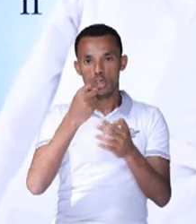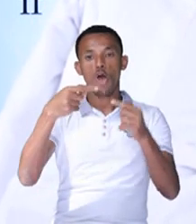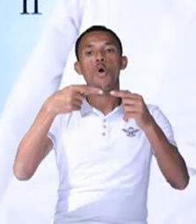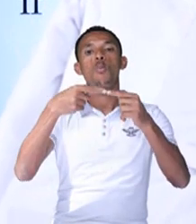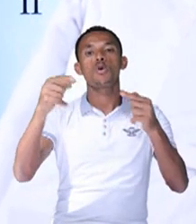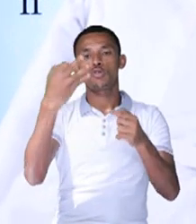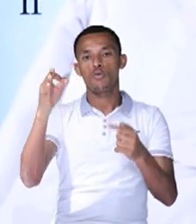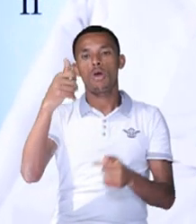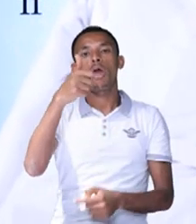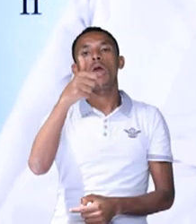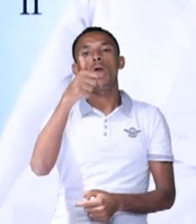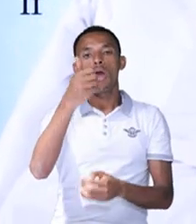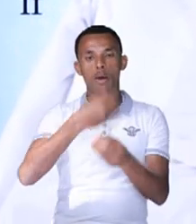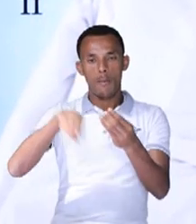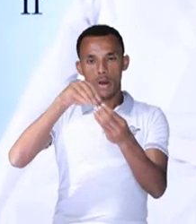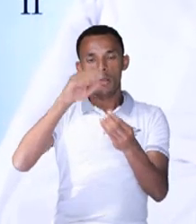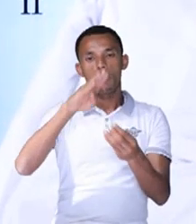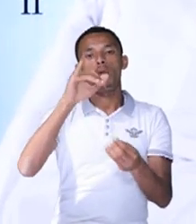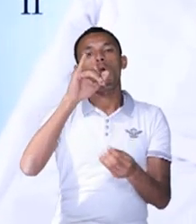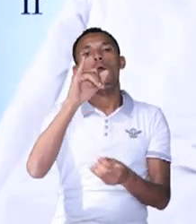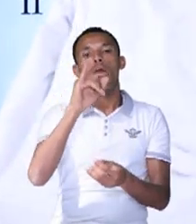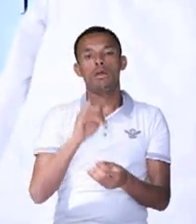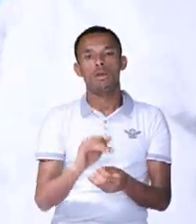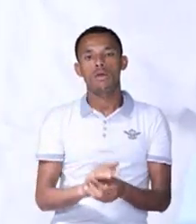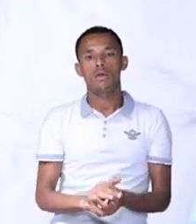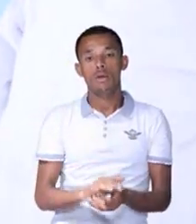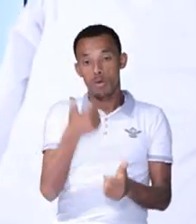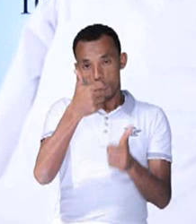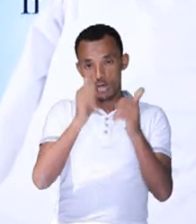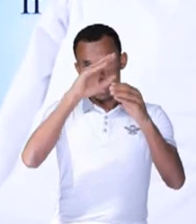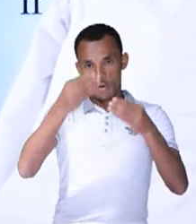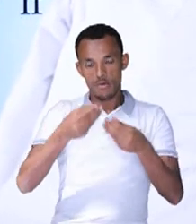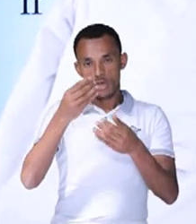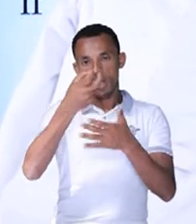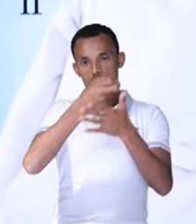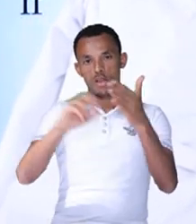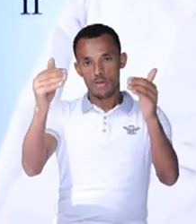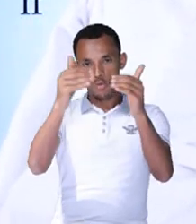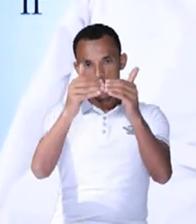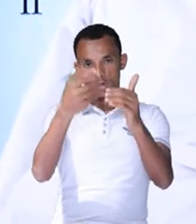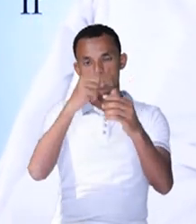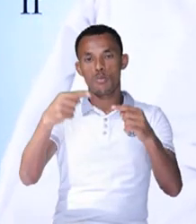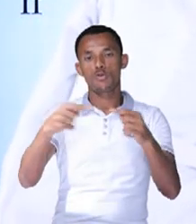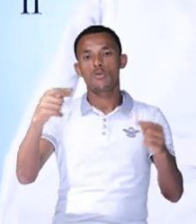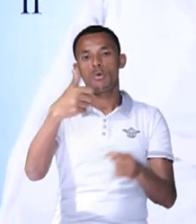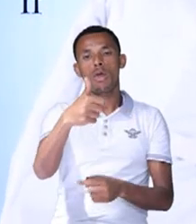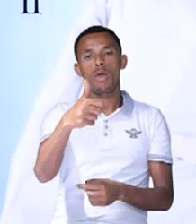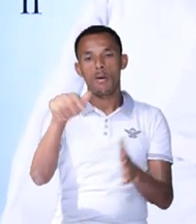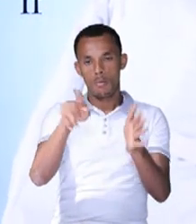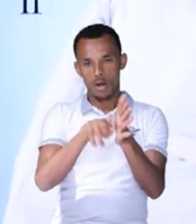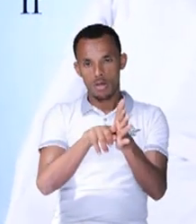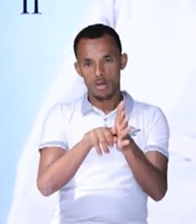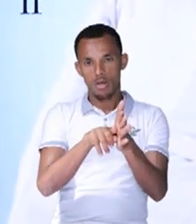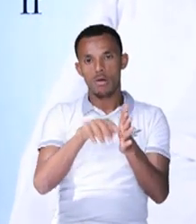of a plus bi, it will be, which gives a result to be equal to the opposite of a